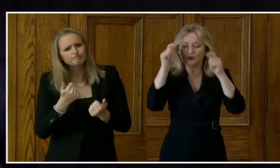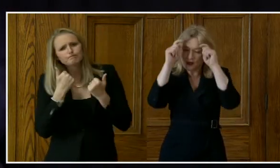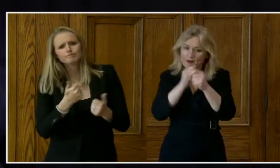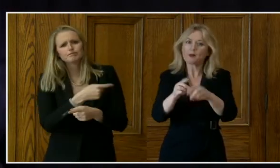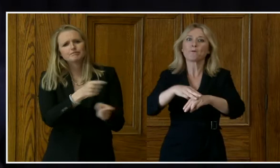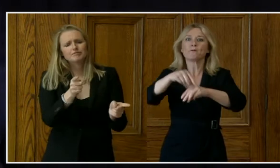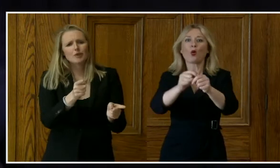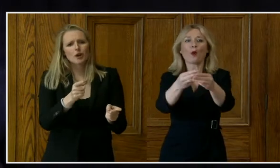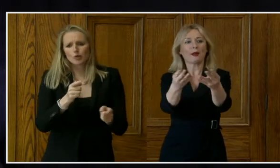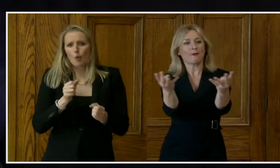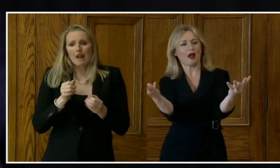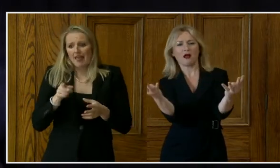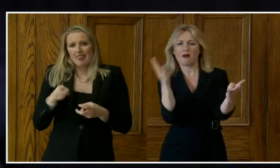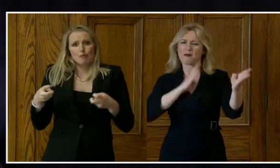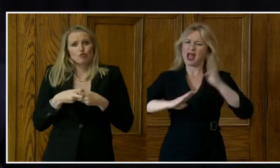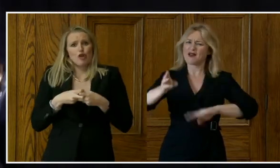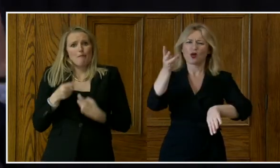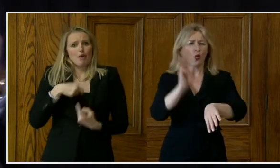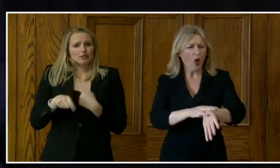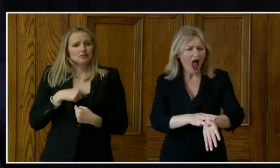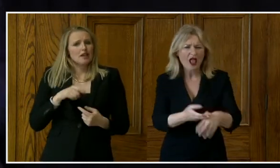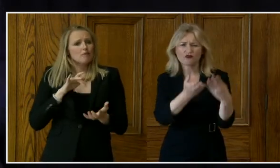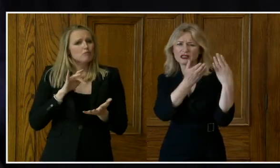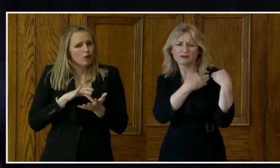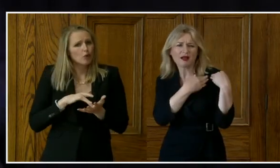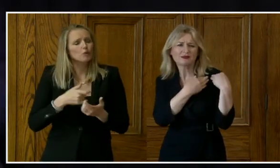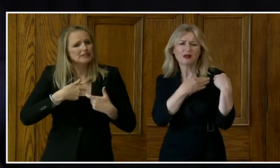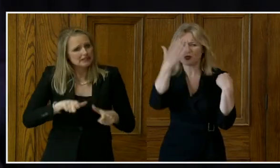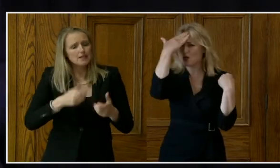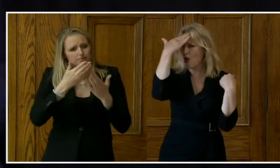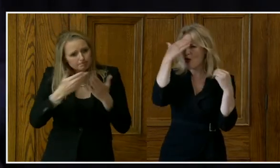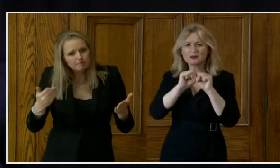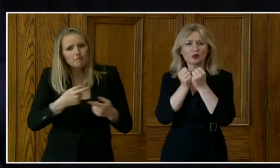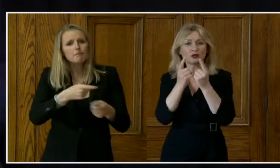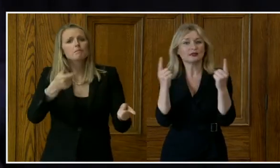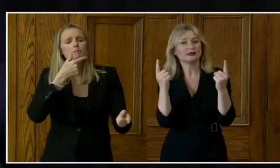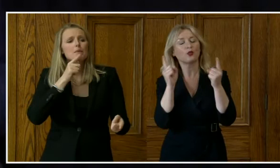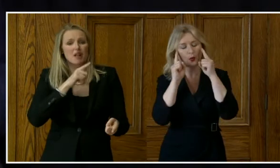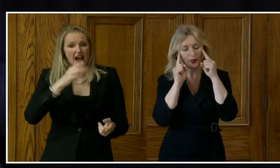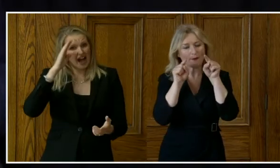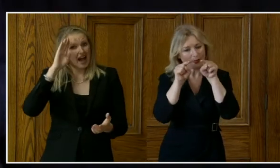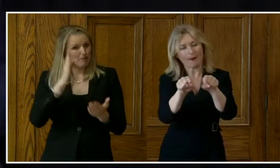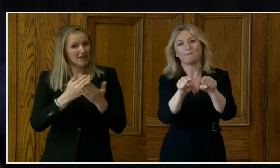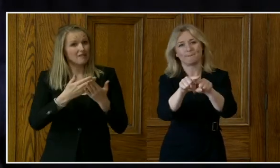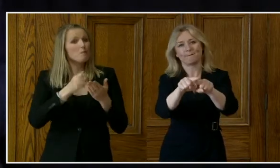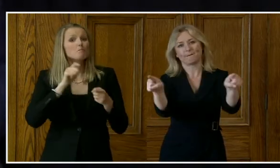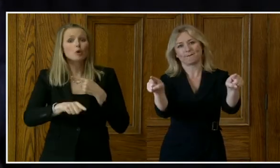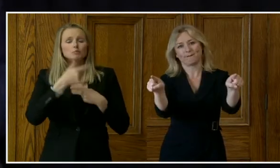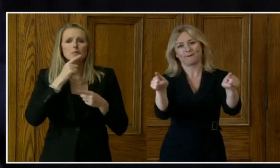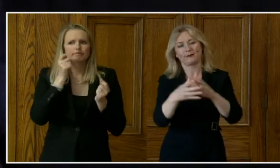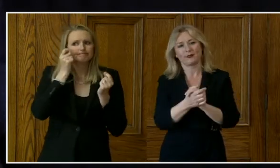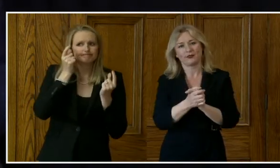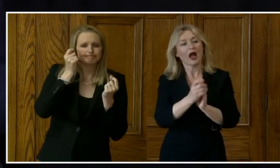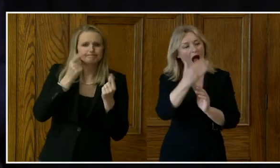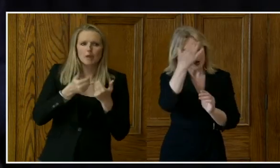might have in such circumstances. It's how the wider public will actually respond. And I believe that the wider public have got the message,